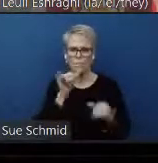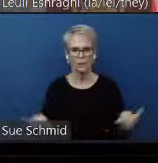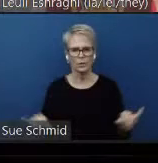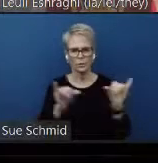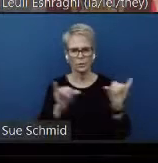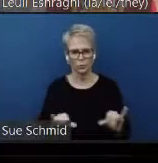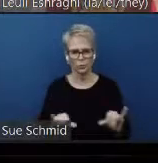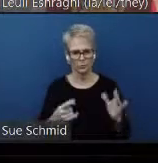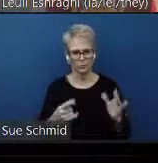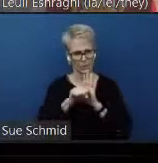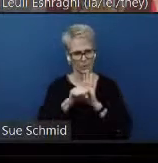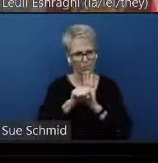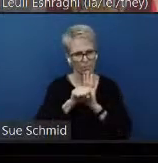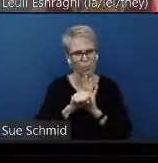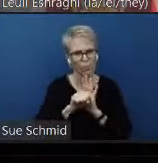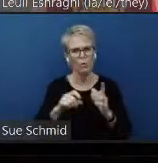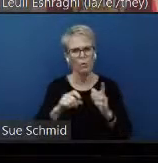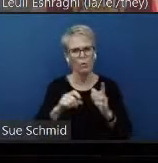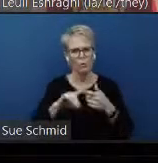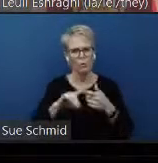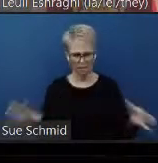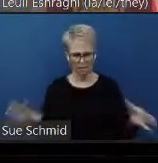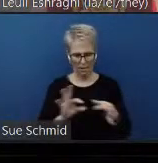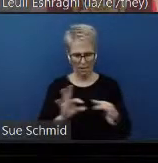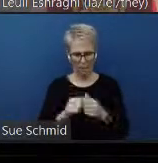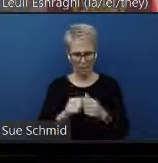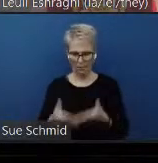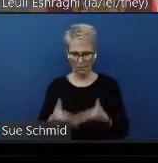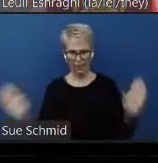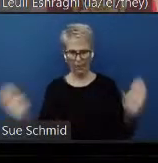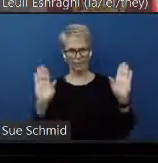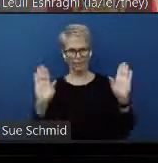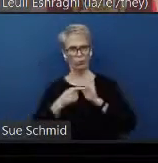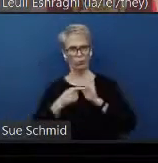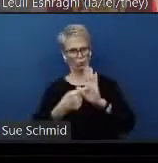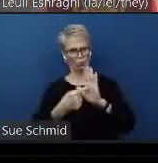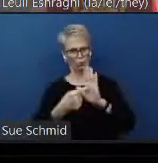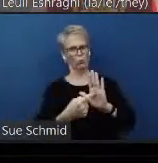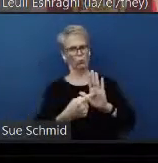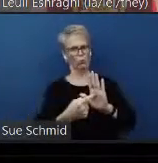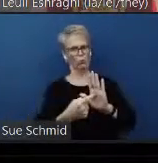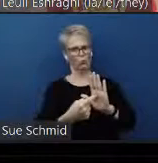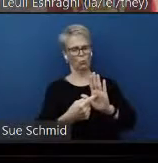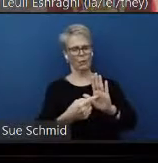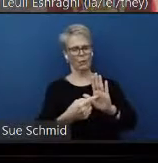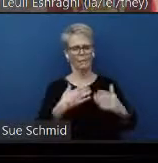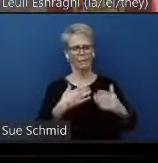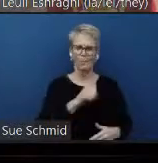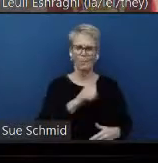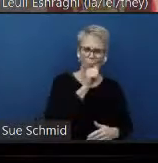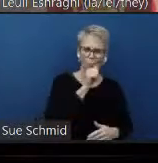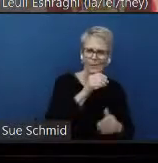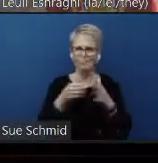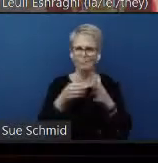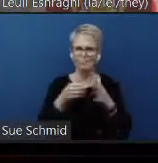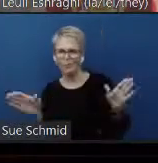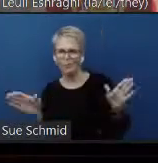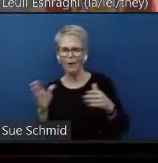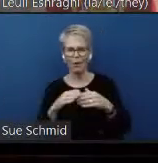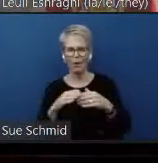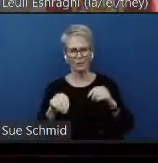symbolic invocations in tandem with the publicness of the presentation on the screen, on a wall,